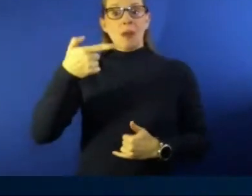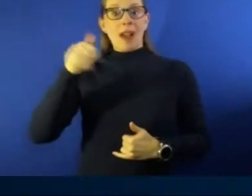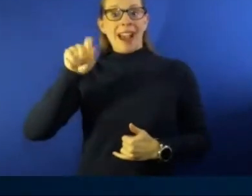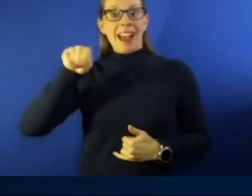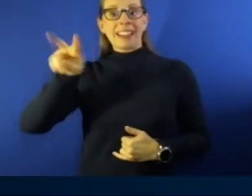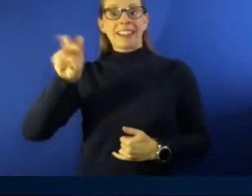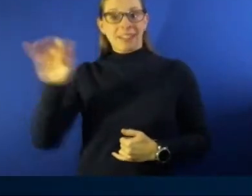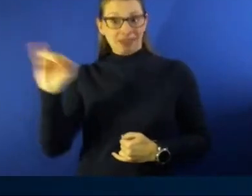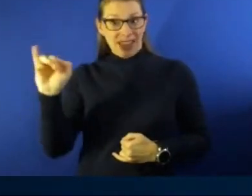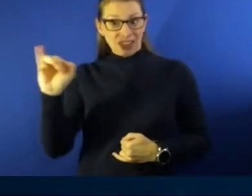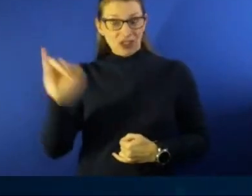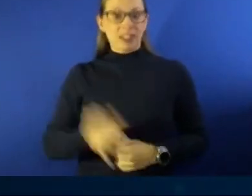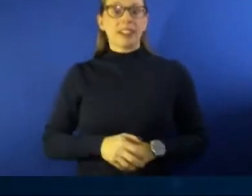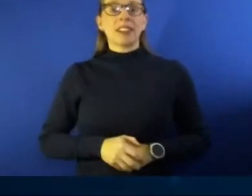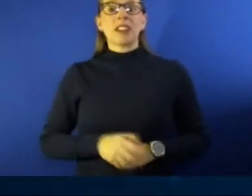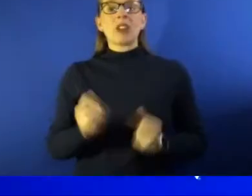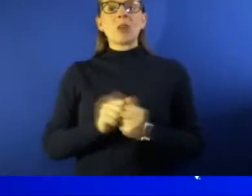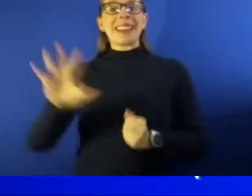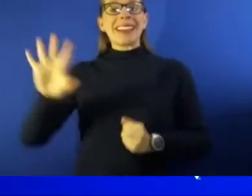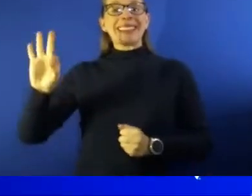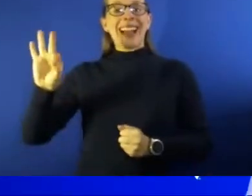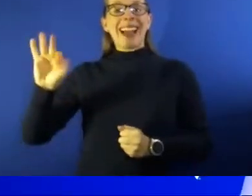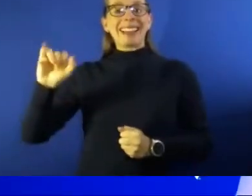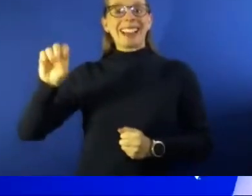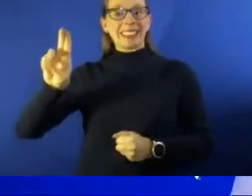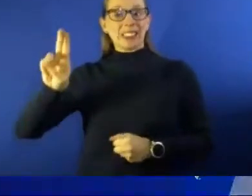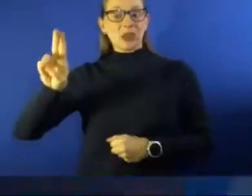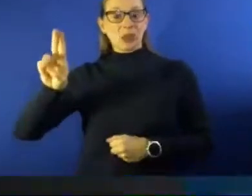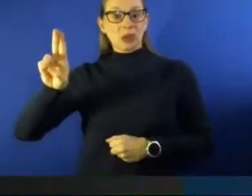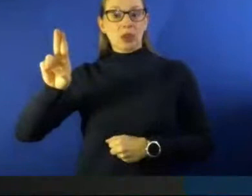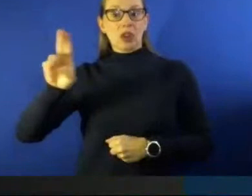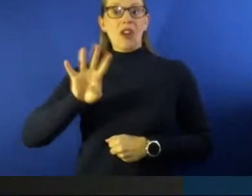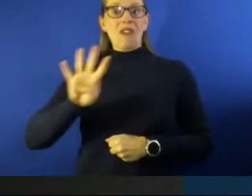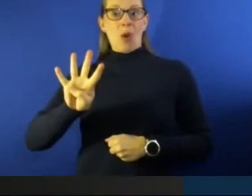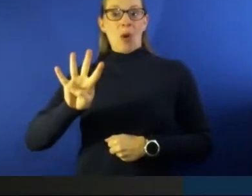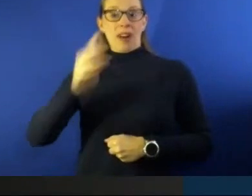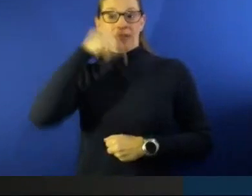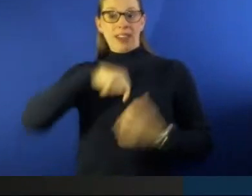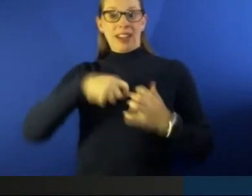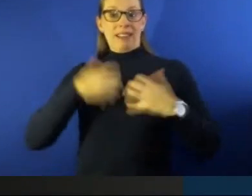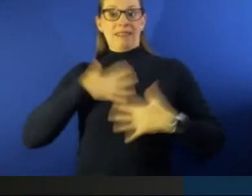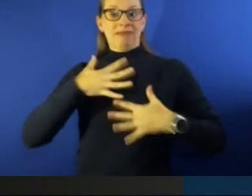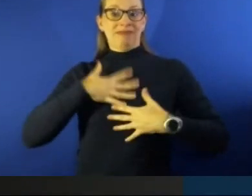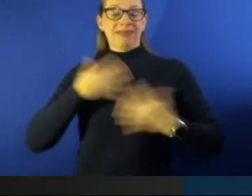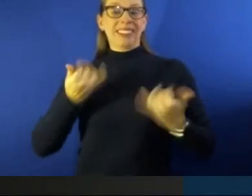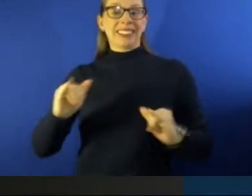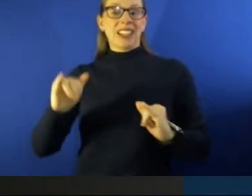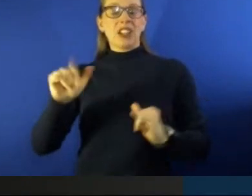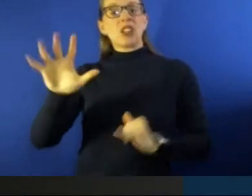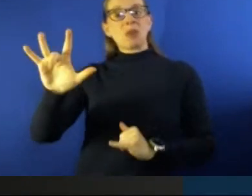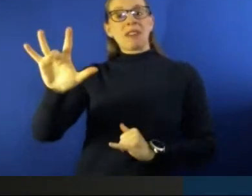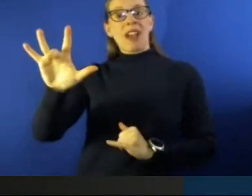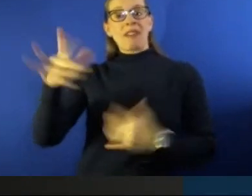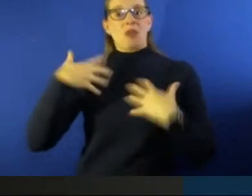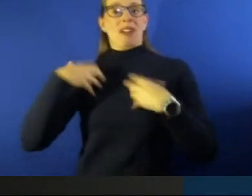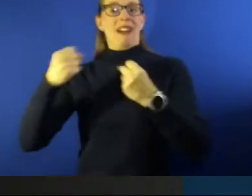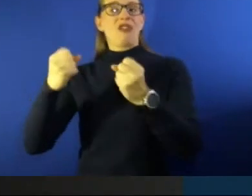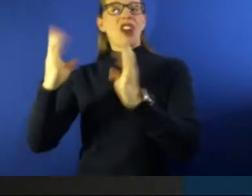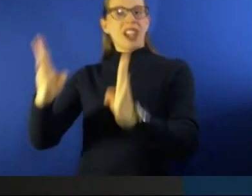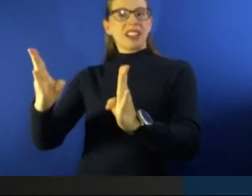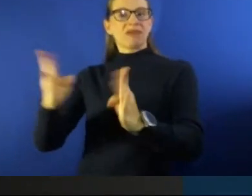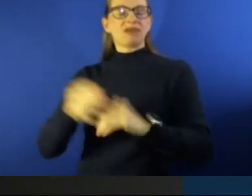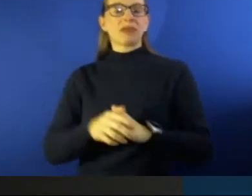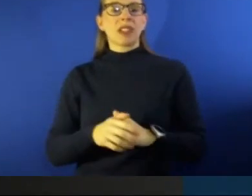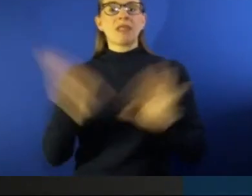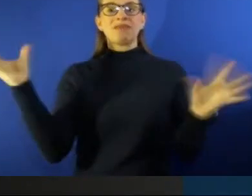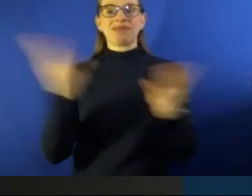infections, with 9 of those in the ICU and 4 on the ventilator. We still have 25 in that recovery period, so 46